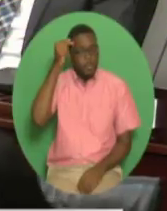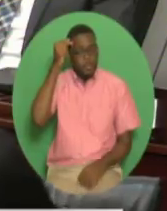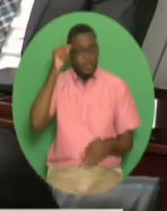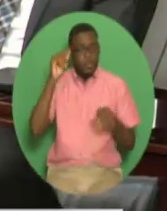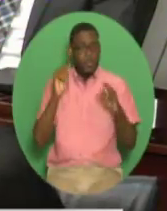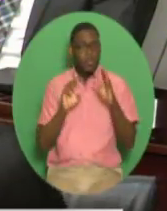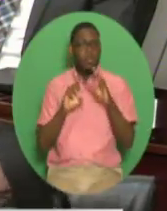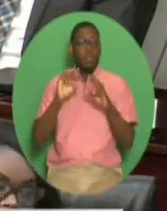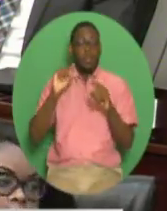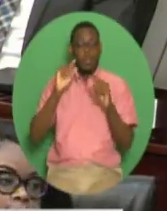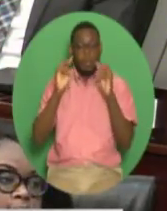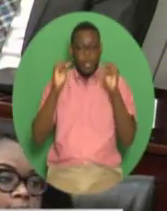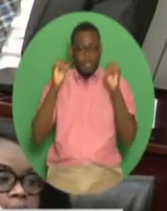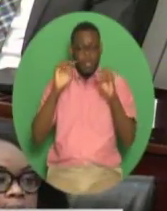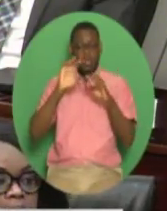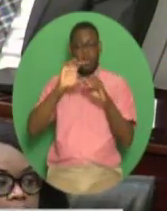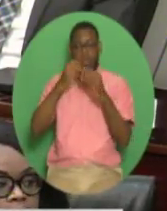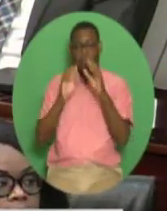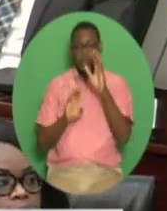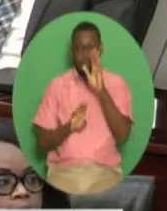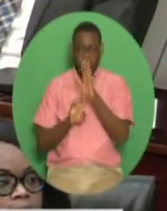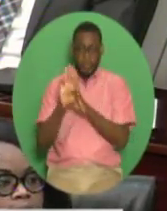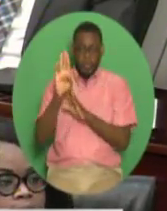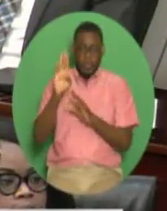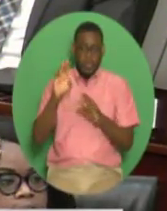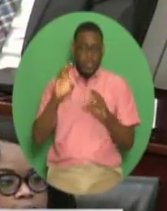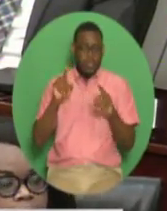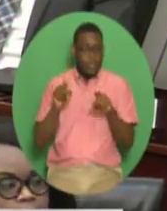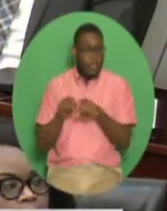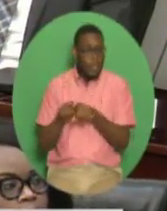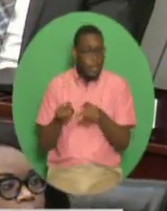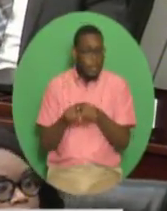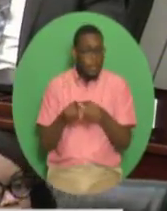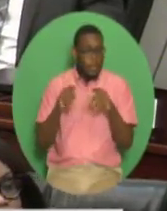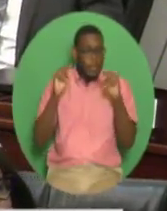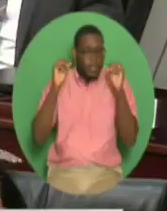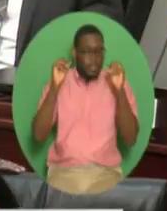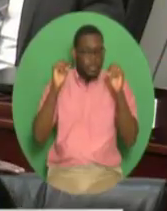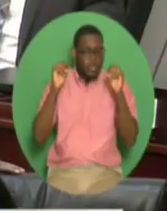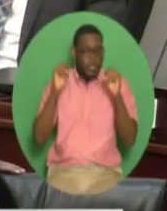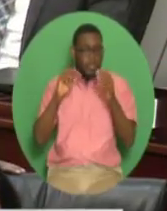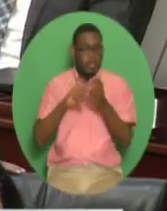Development, and of course, with this minister, we have been able to lobby